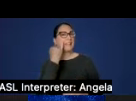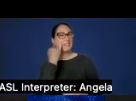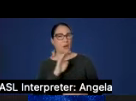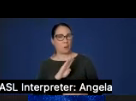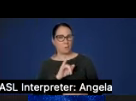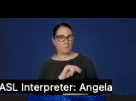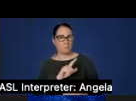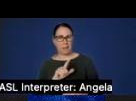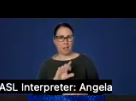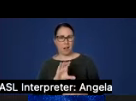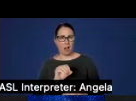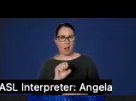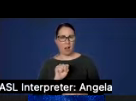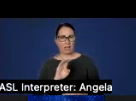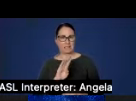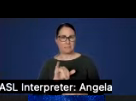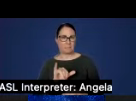victims, right? It still wouldn't matter.